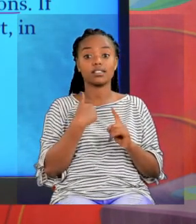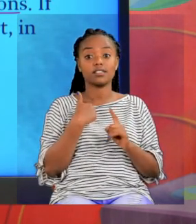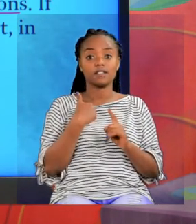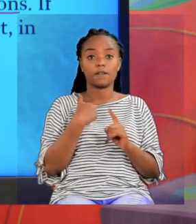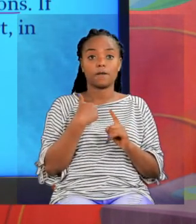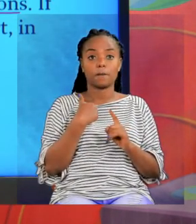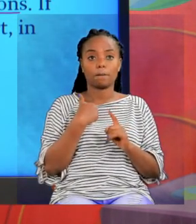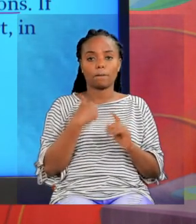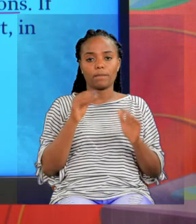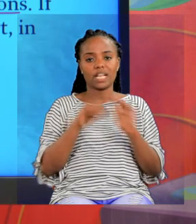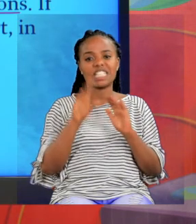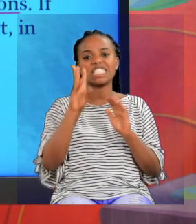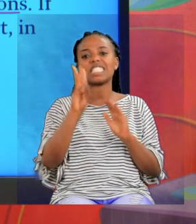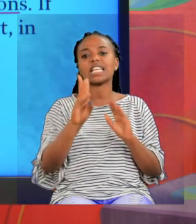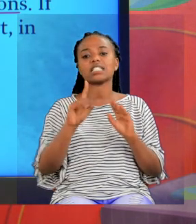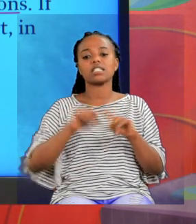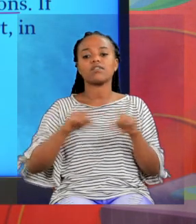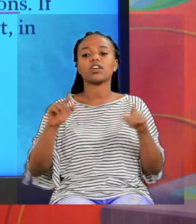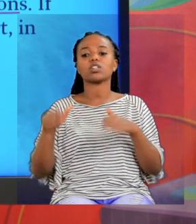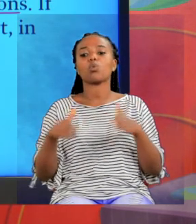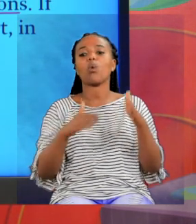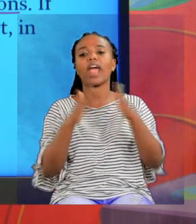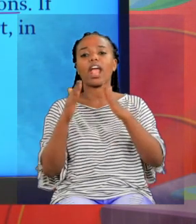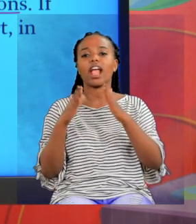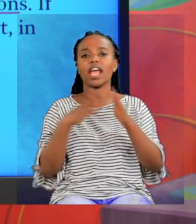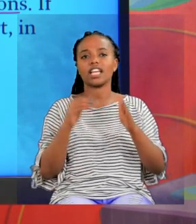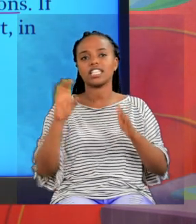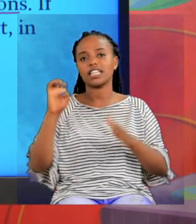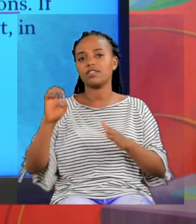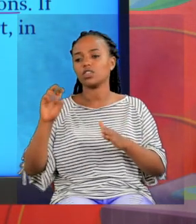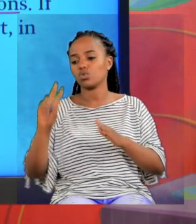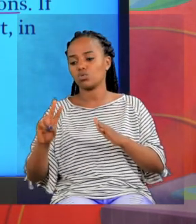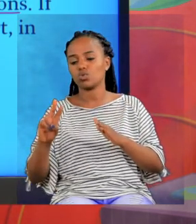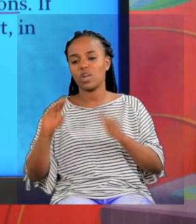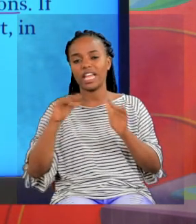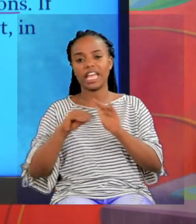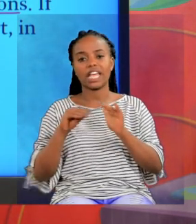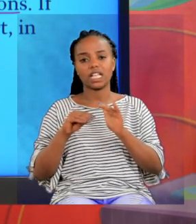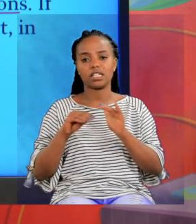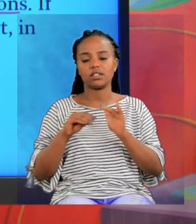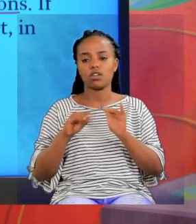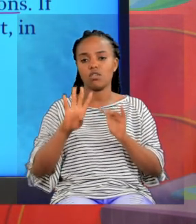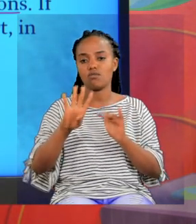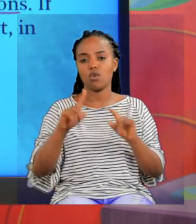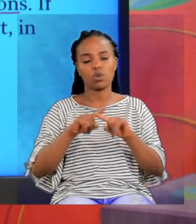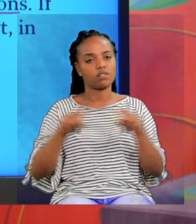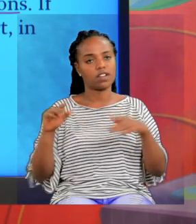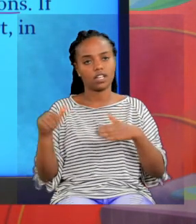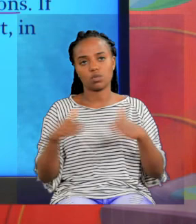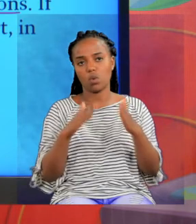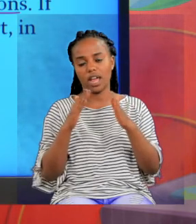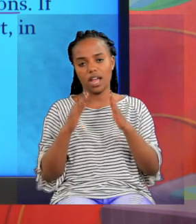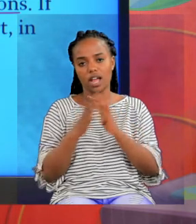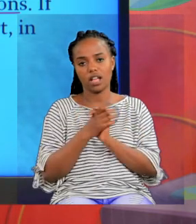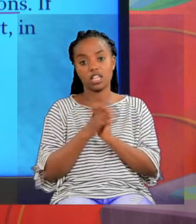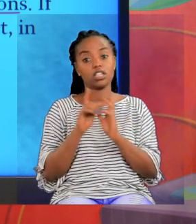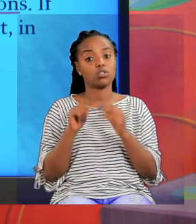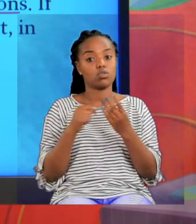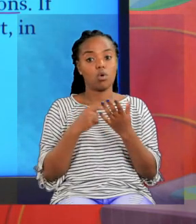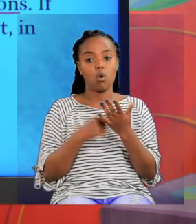1 occurs in 6 different ways, and event 2 occurs in 4 different ways.